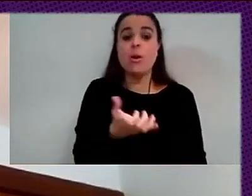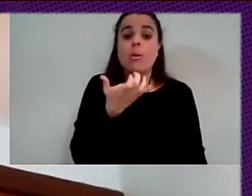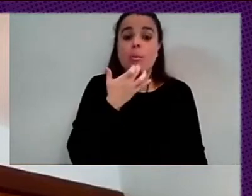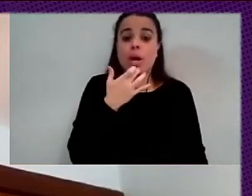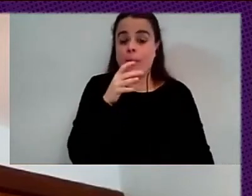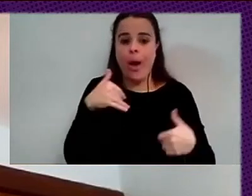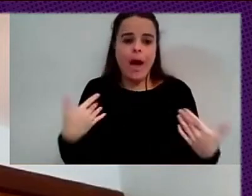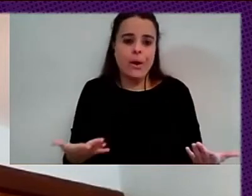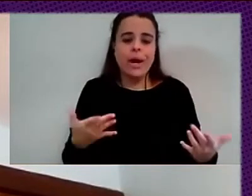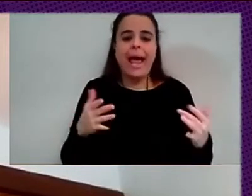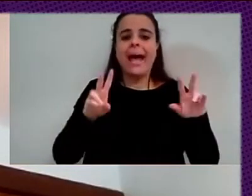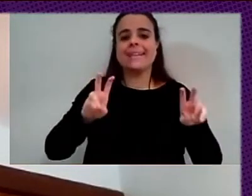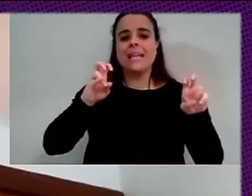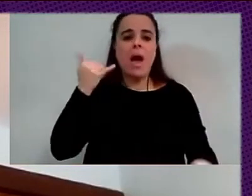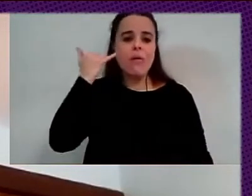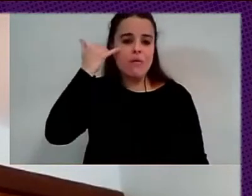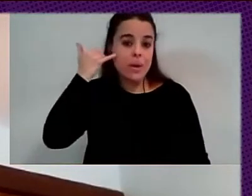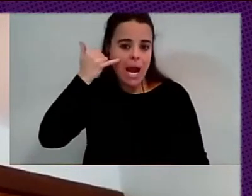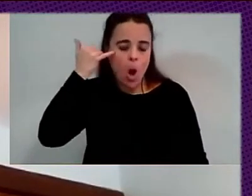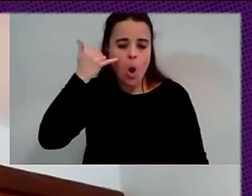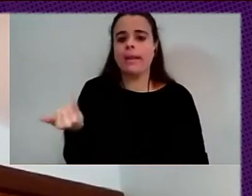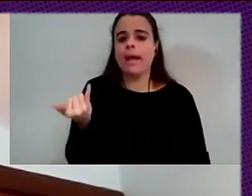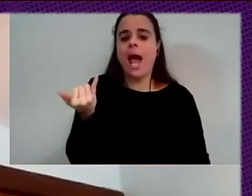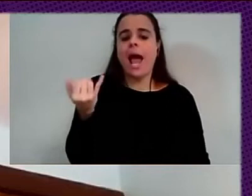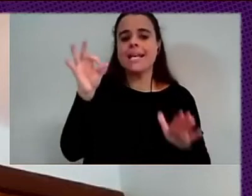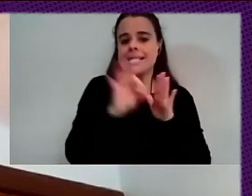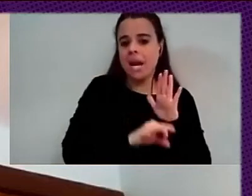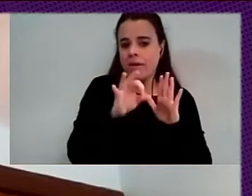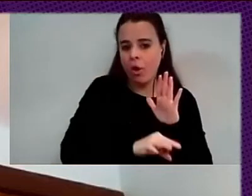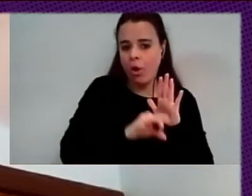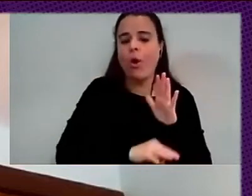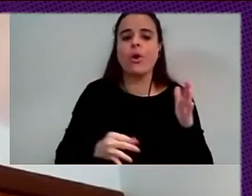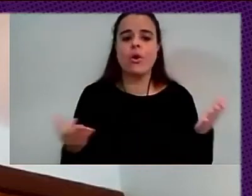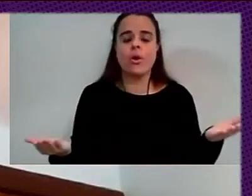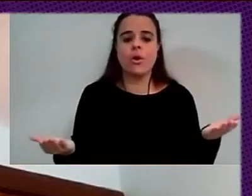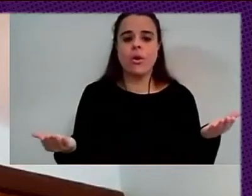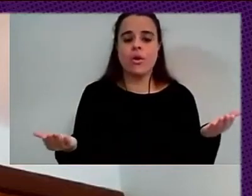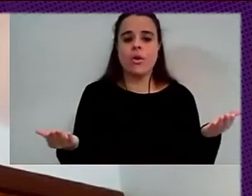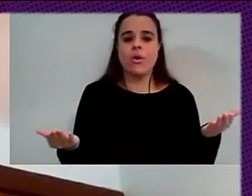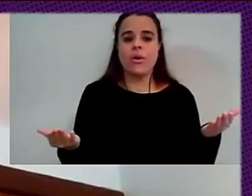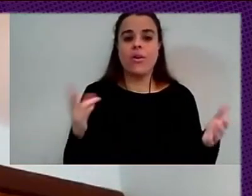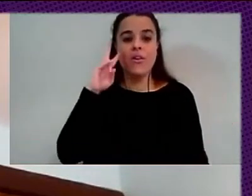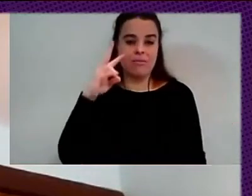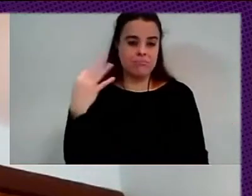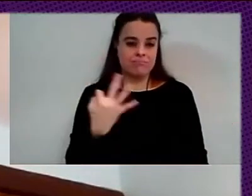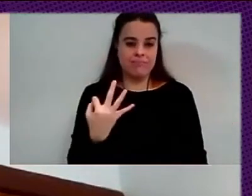being built throughout the south. You have a design of the